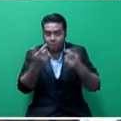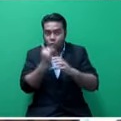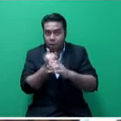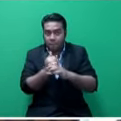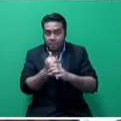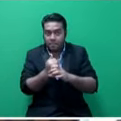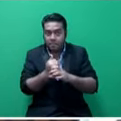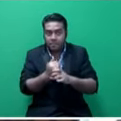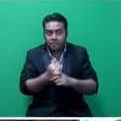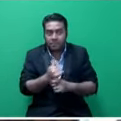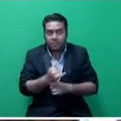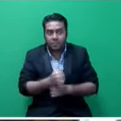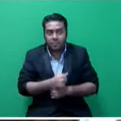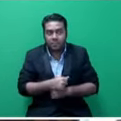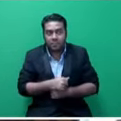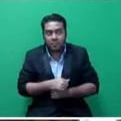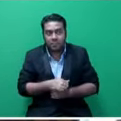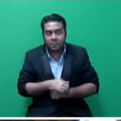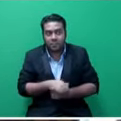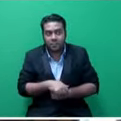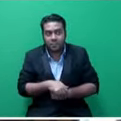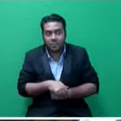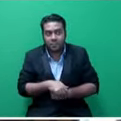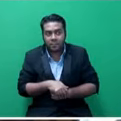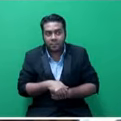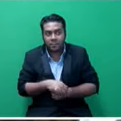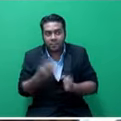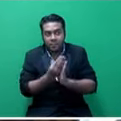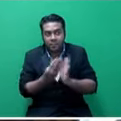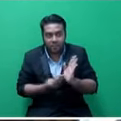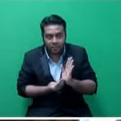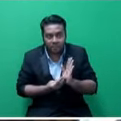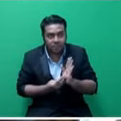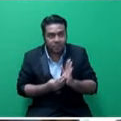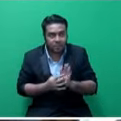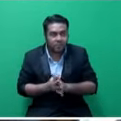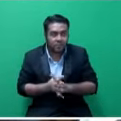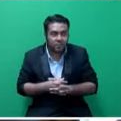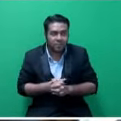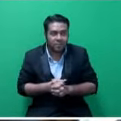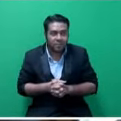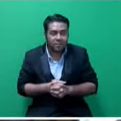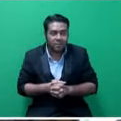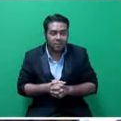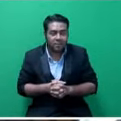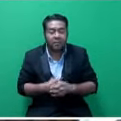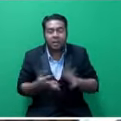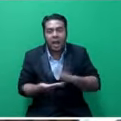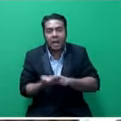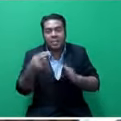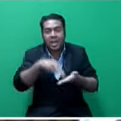Tuesday, 26 May 2020, and referred to the Standing Committee on Justice, Law and Human Rights for review under Standing Order